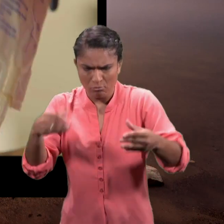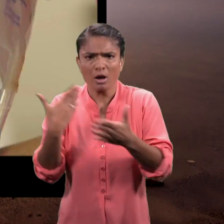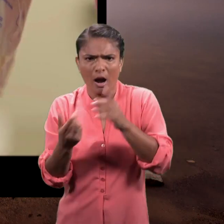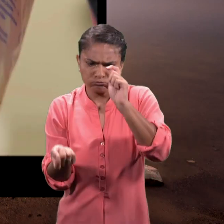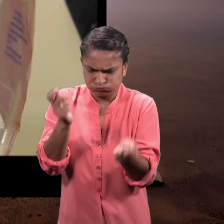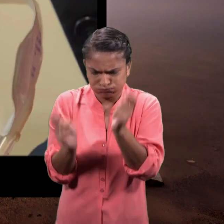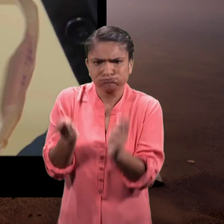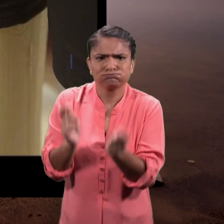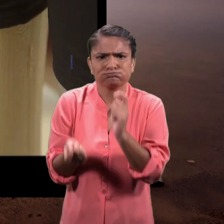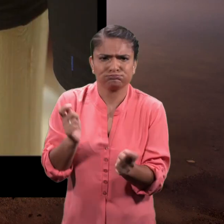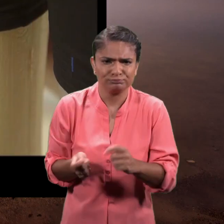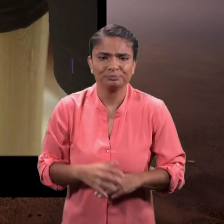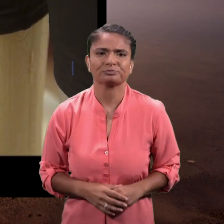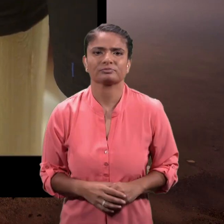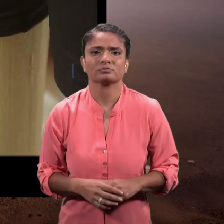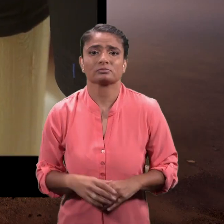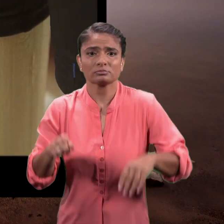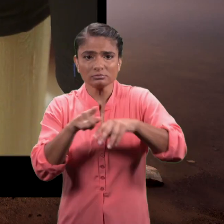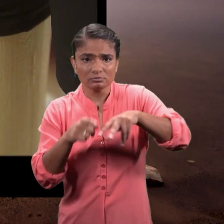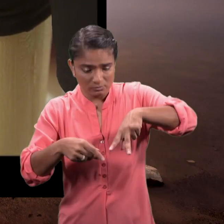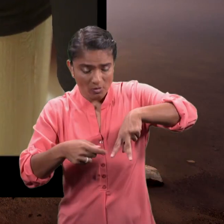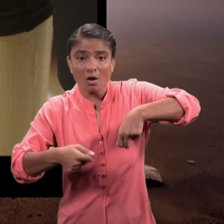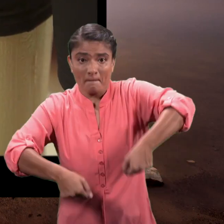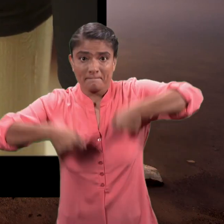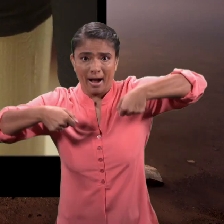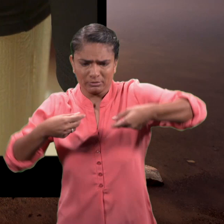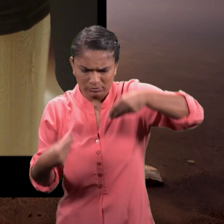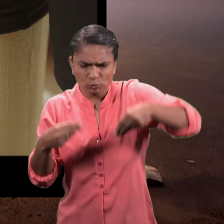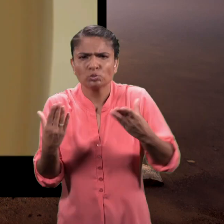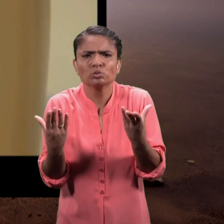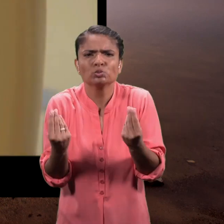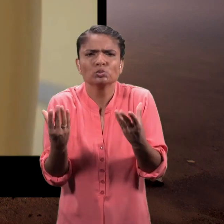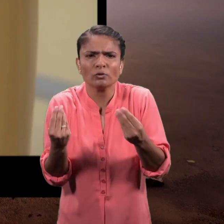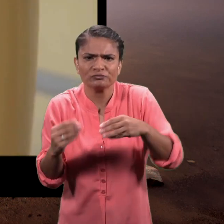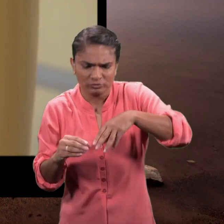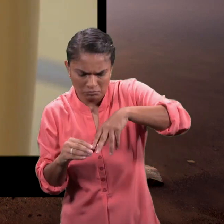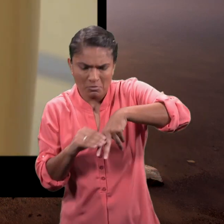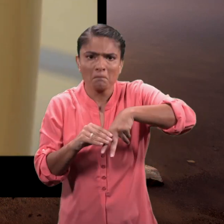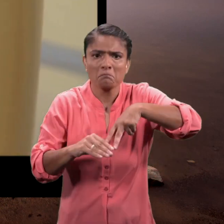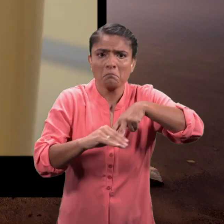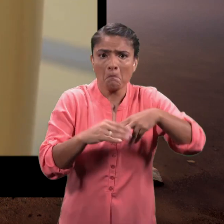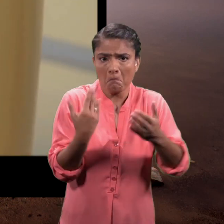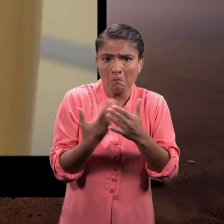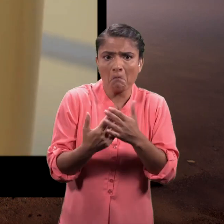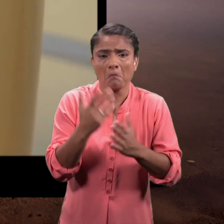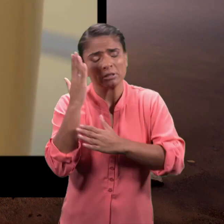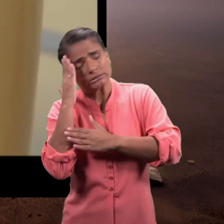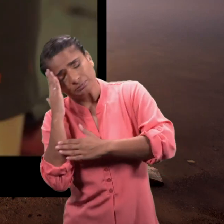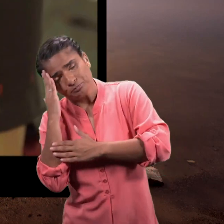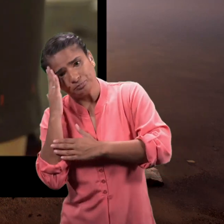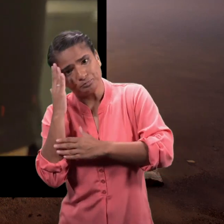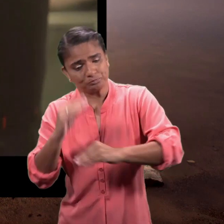be adapted into many things. They are sort of a versatile wear. You can make it as a